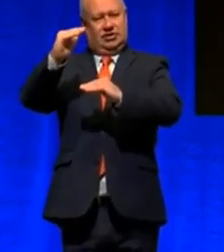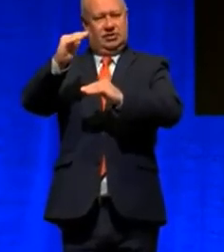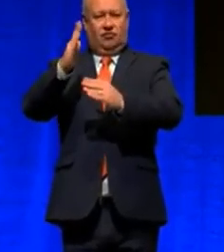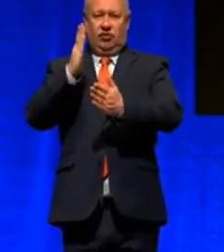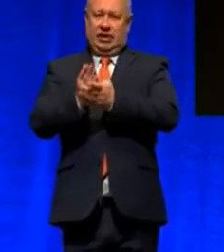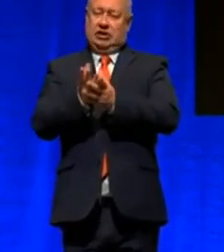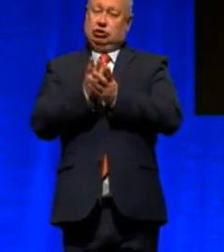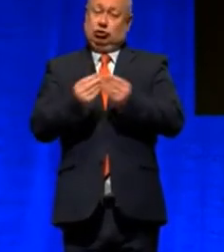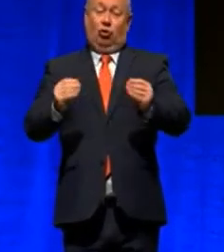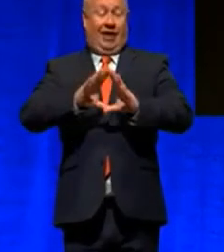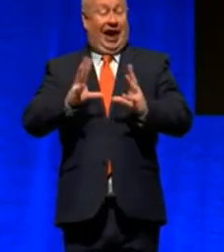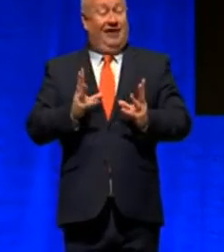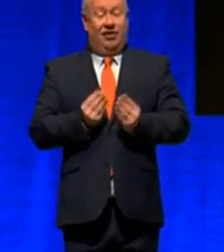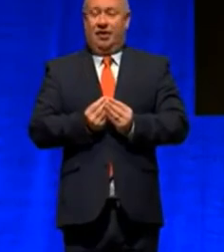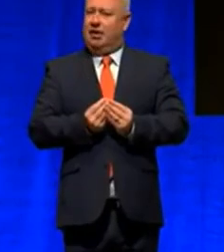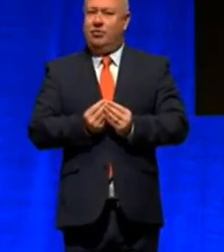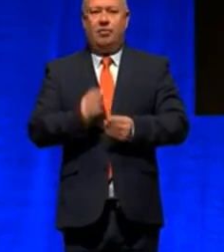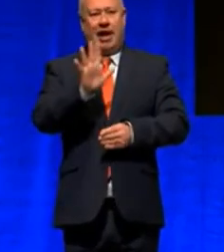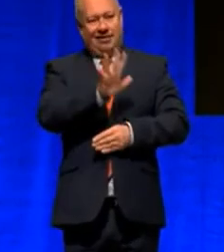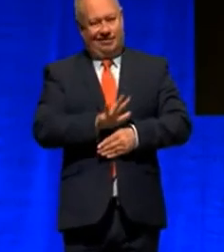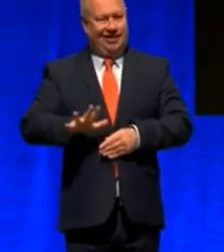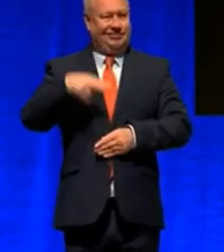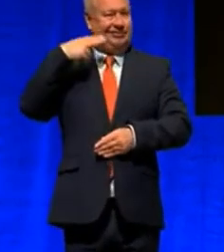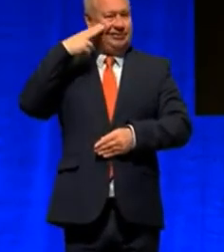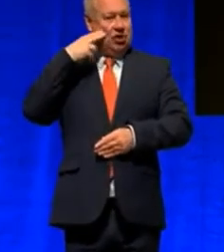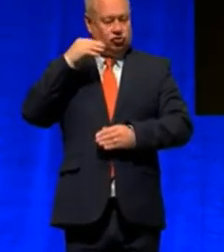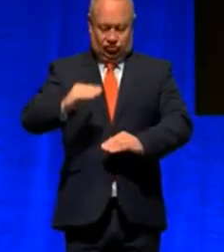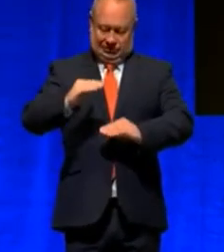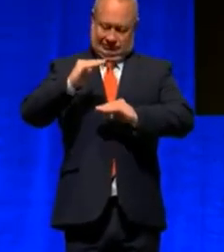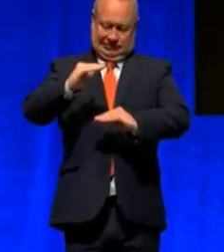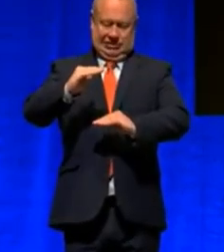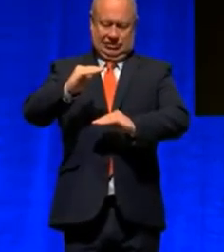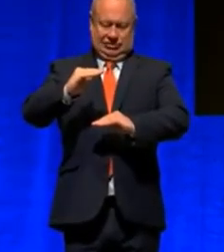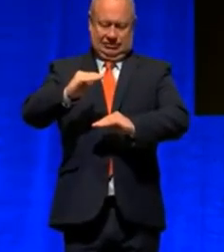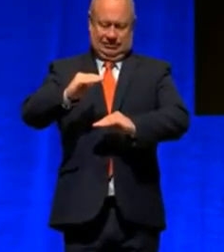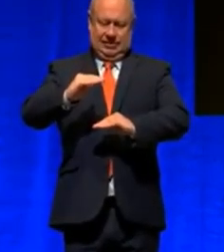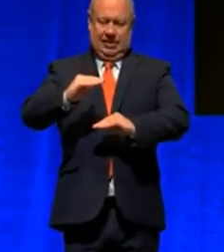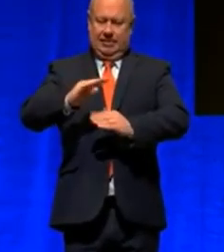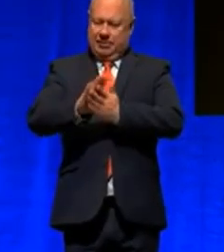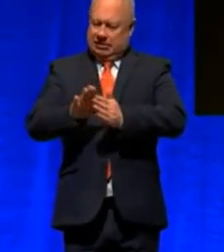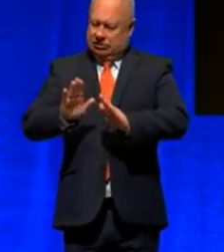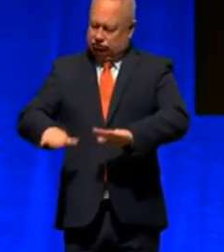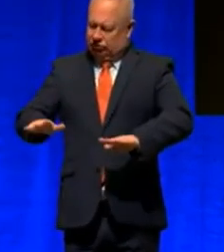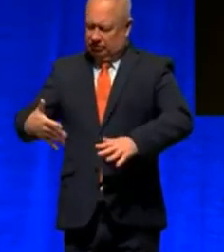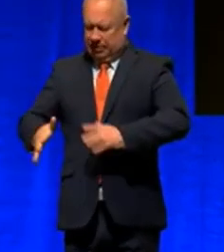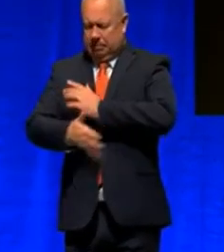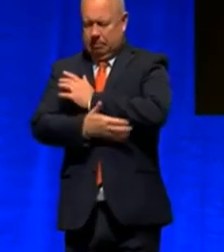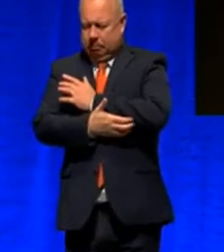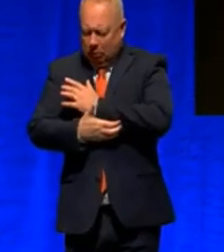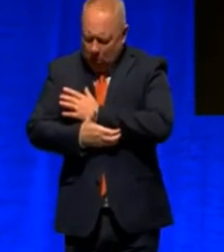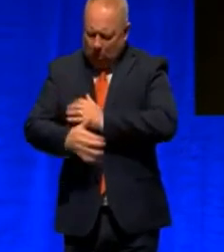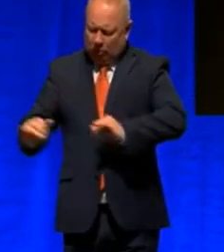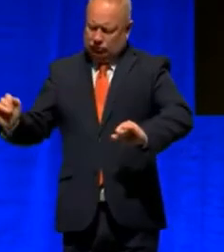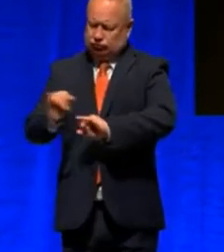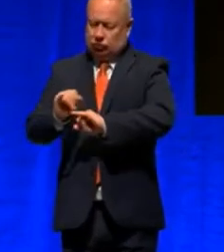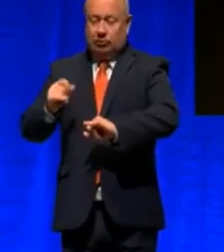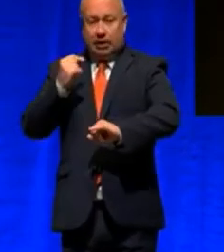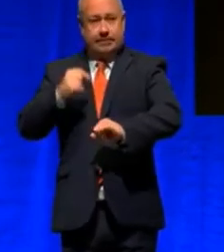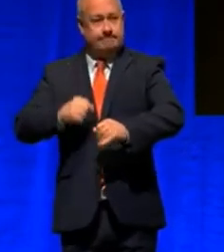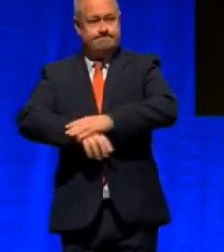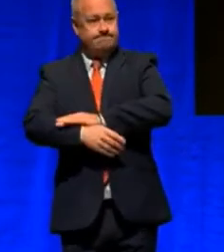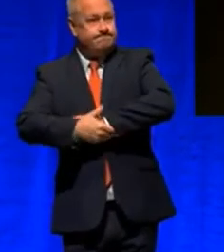bullet. But a national kindergarten stage will give children blighted by poverty and trauma a fighting chance, because make no